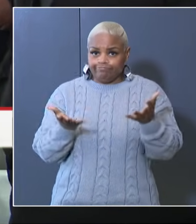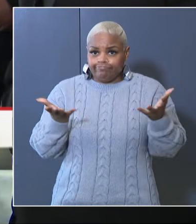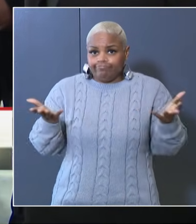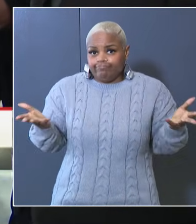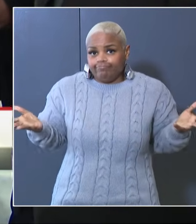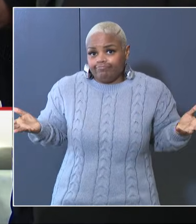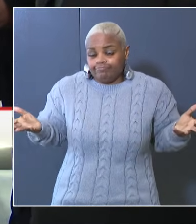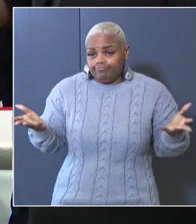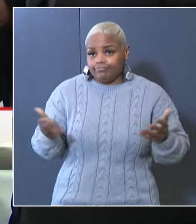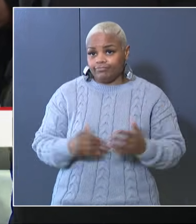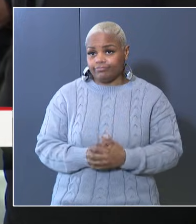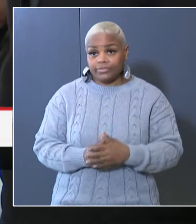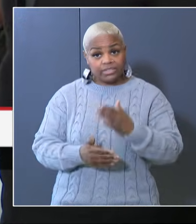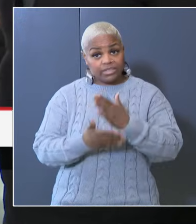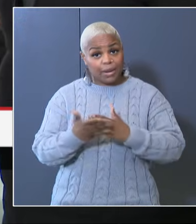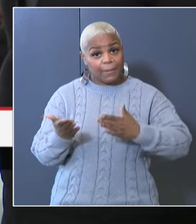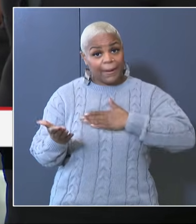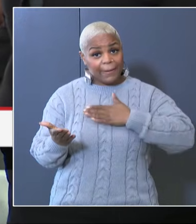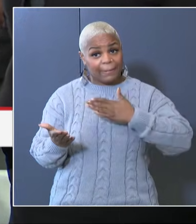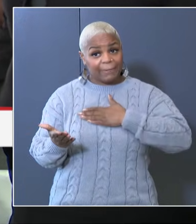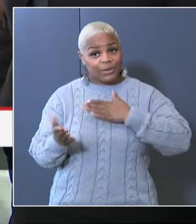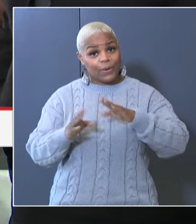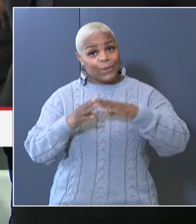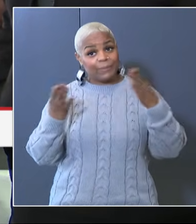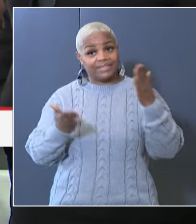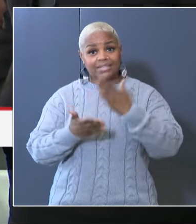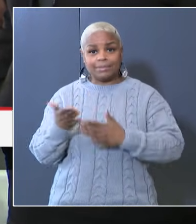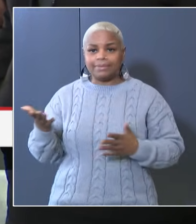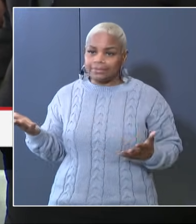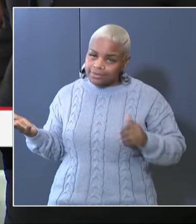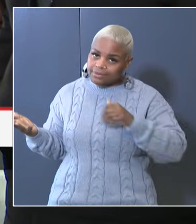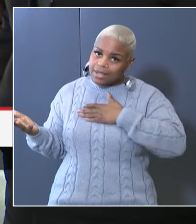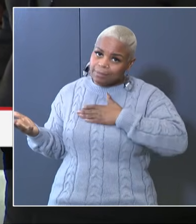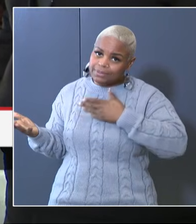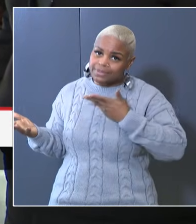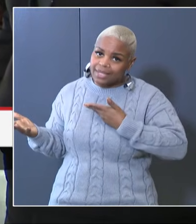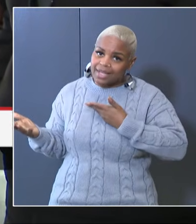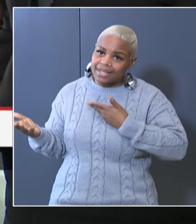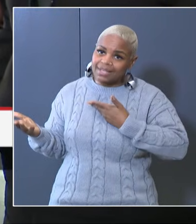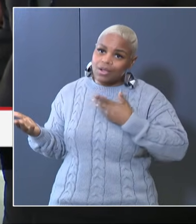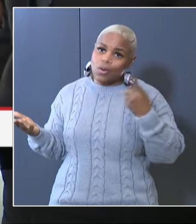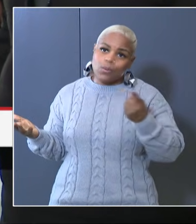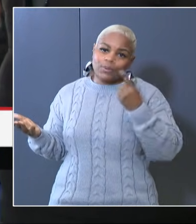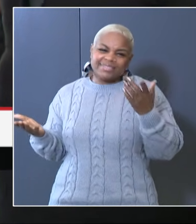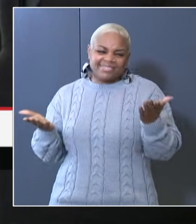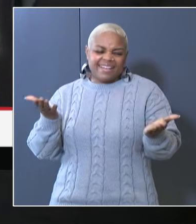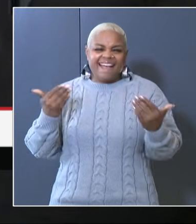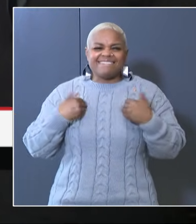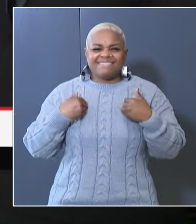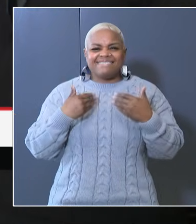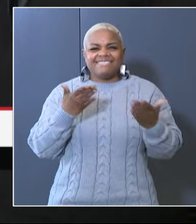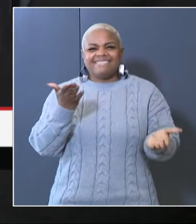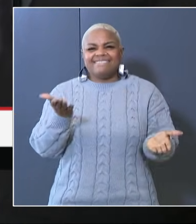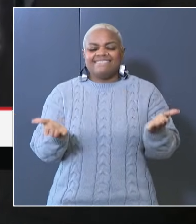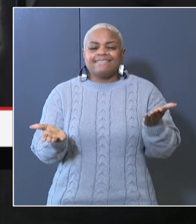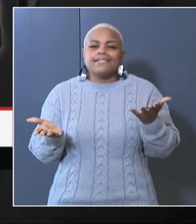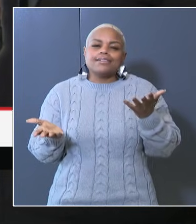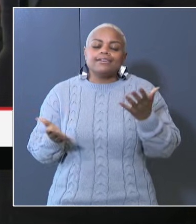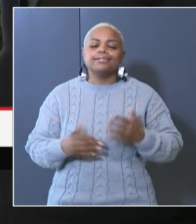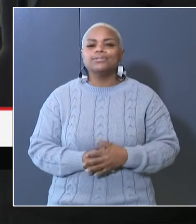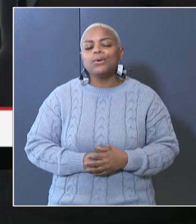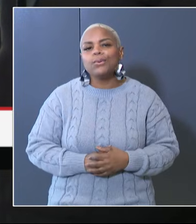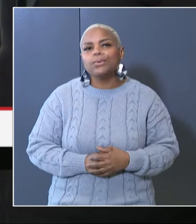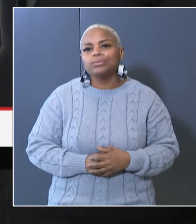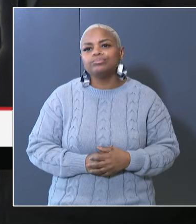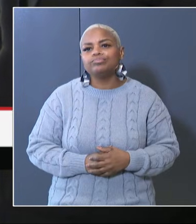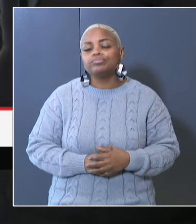happy and unhappy on either side of the equation. So we, in my view, we had